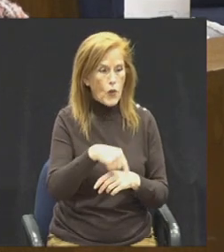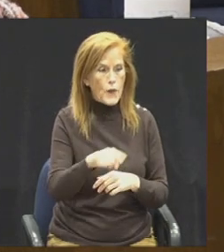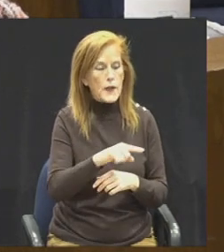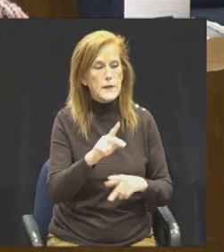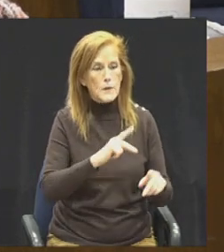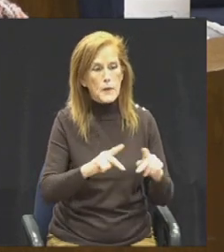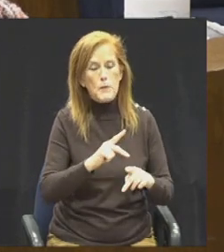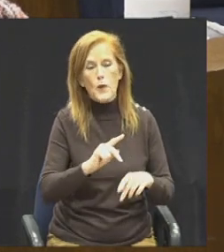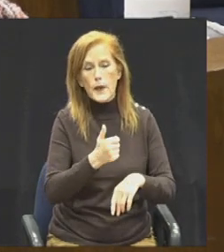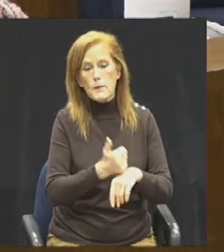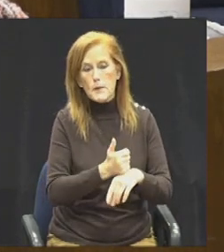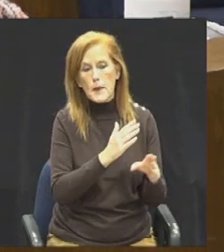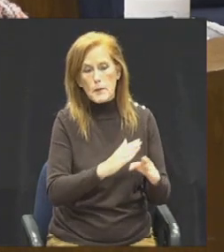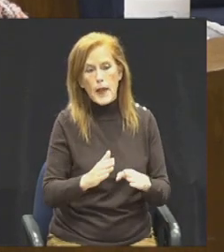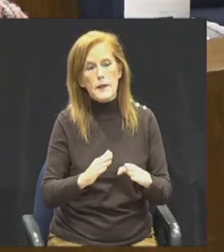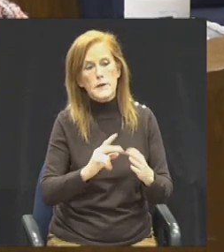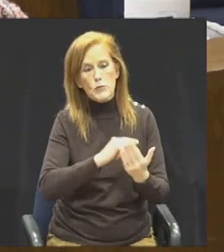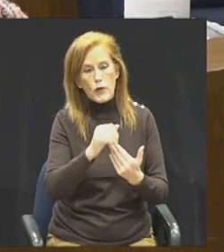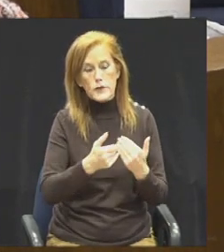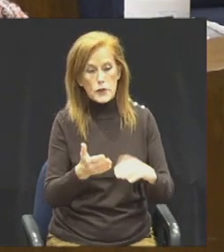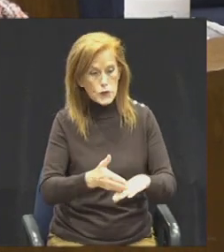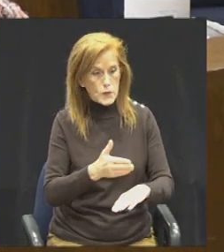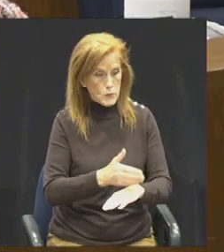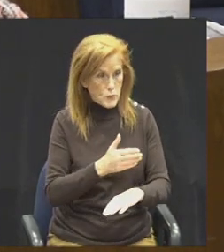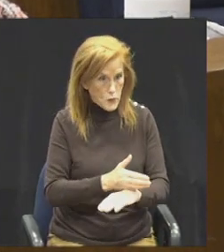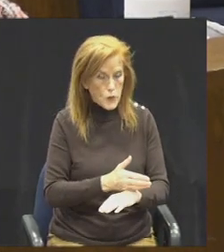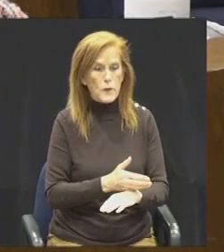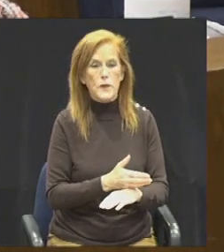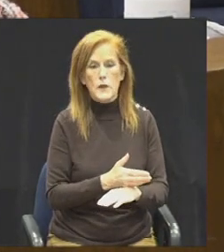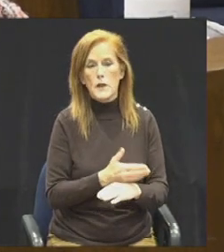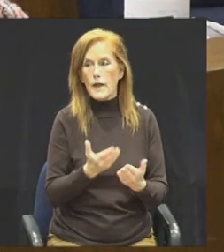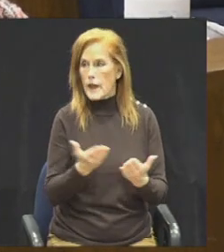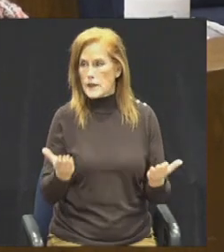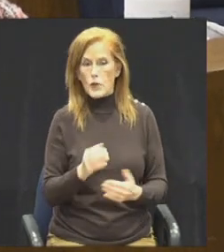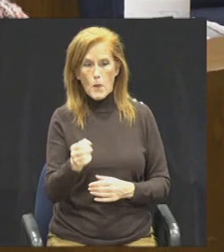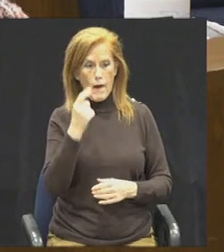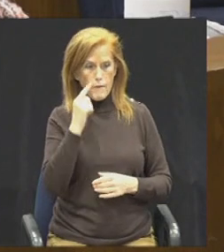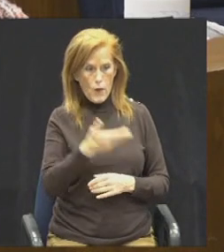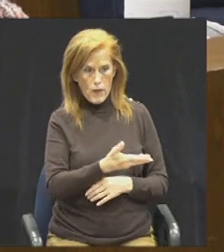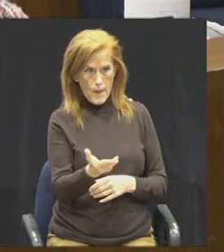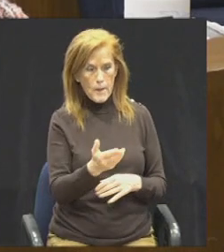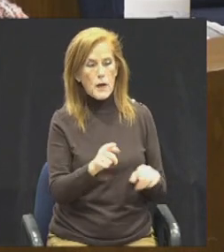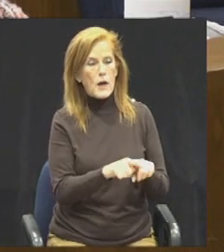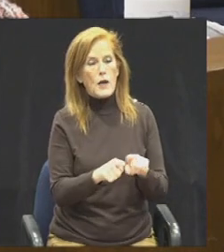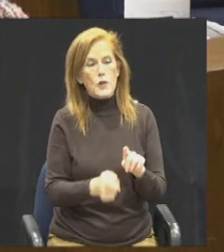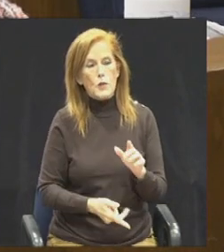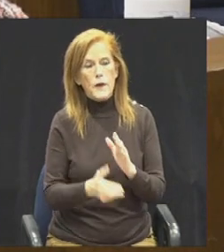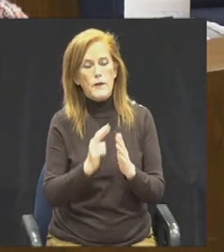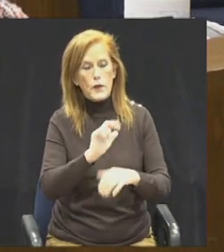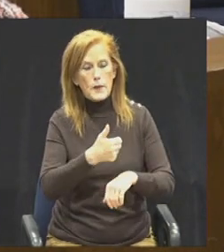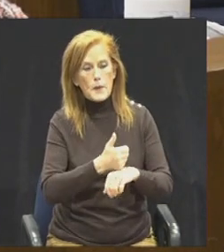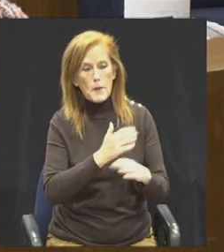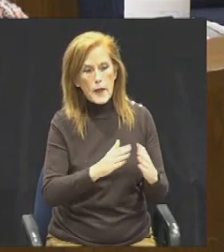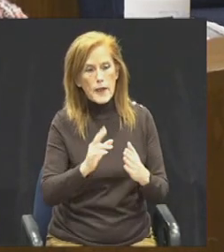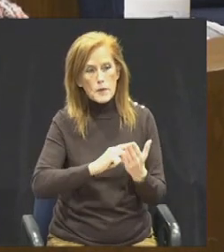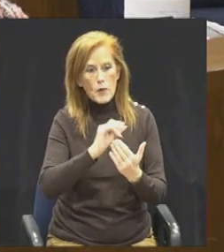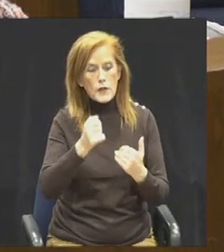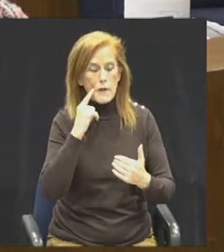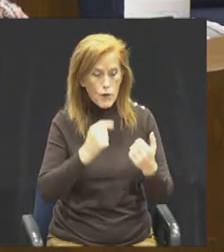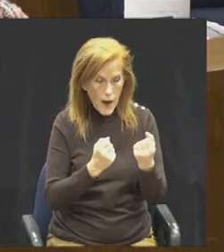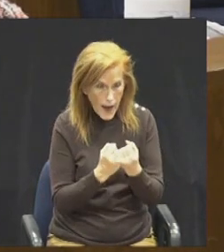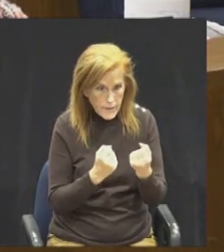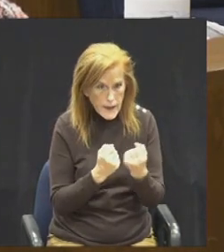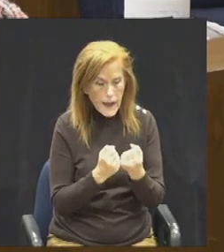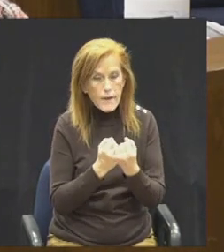plans and projects to improve services for citizens with disabilities. And we review and implement plans and projects for